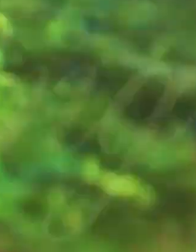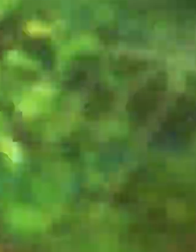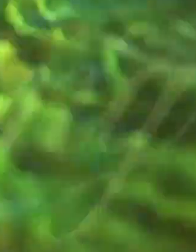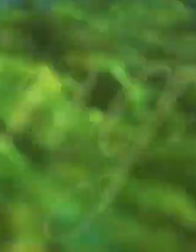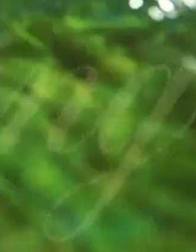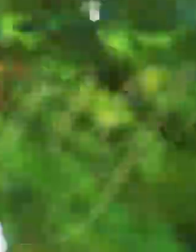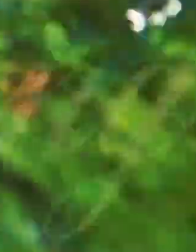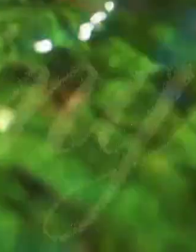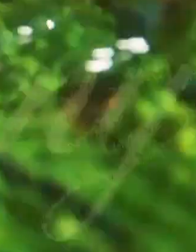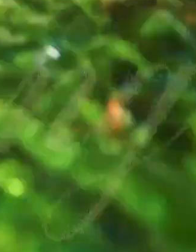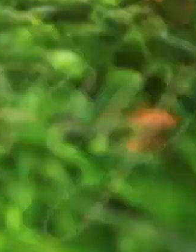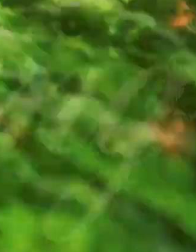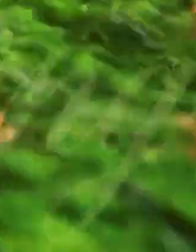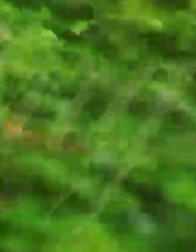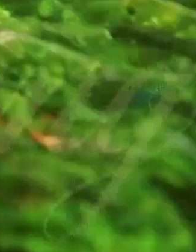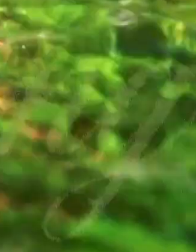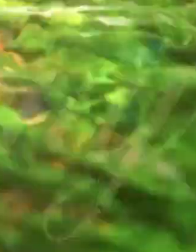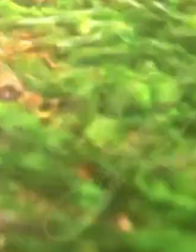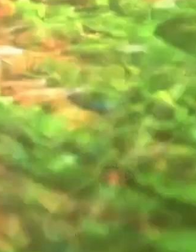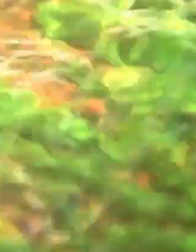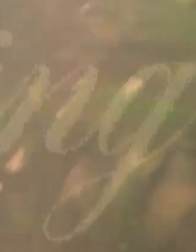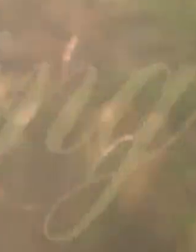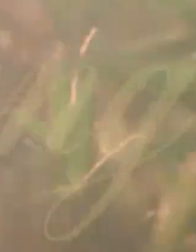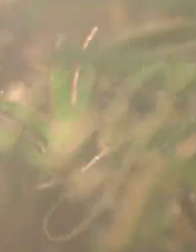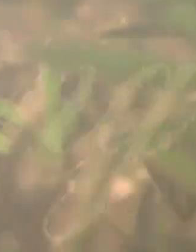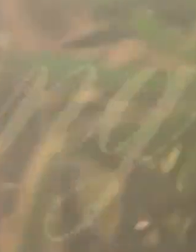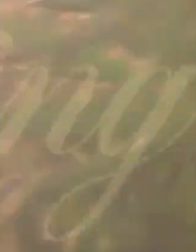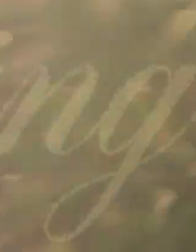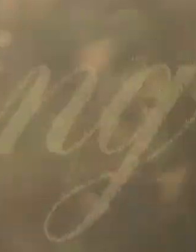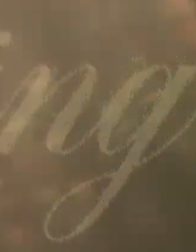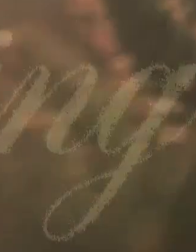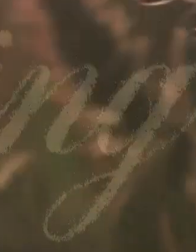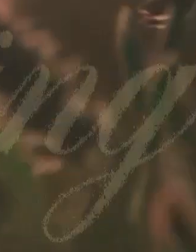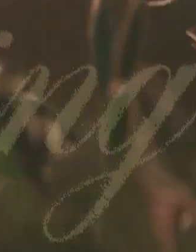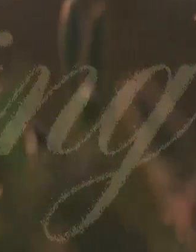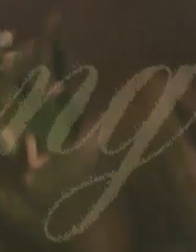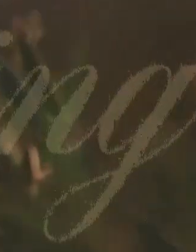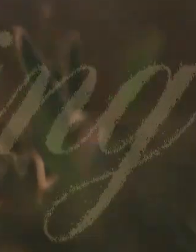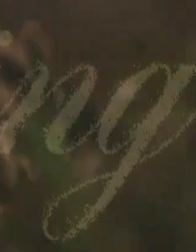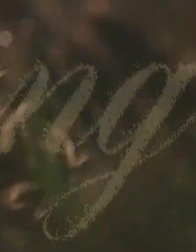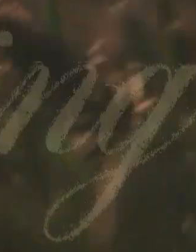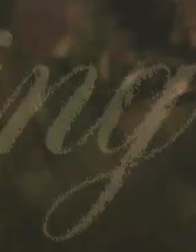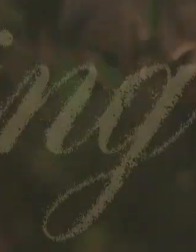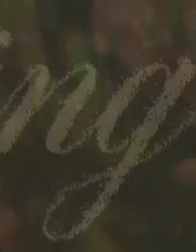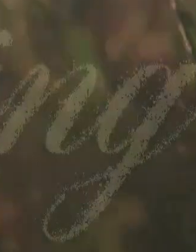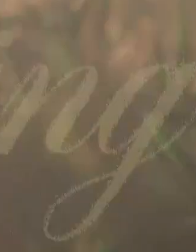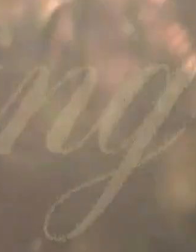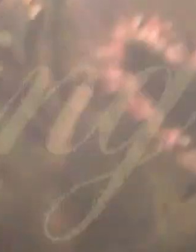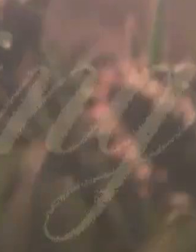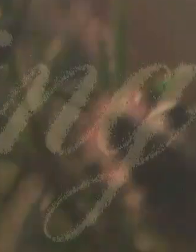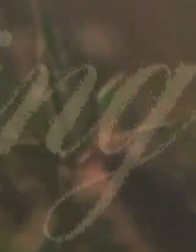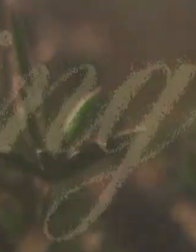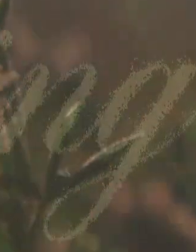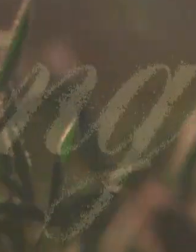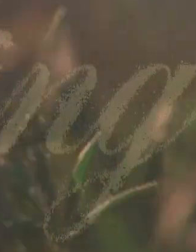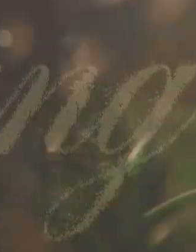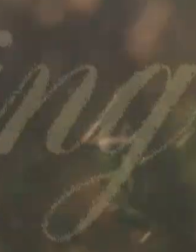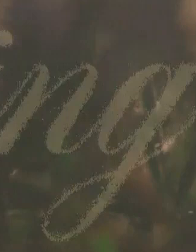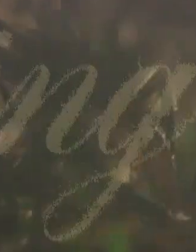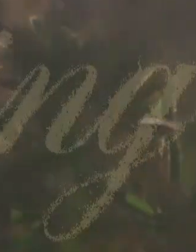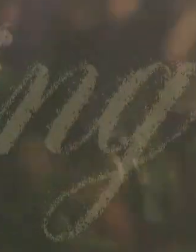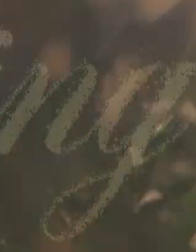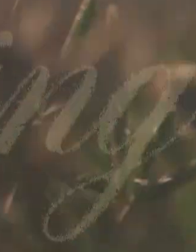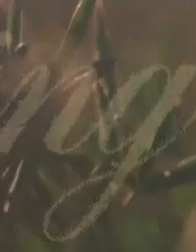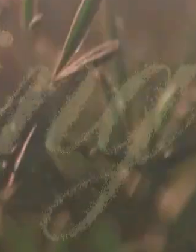And do not lead us into temptation, but deliver us from the evil one. For yours is the